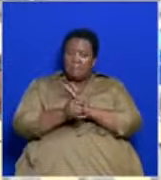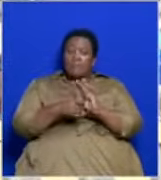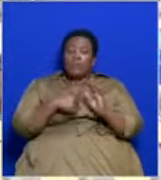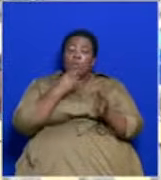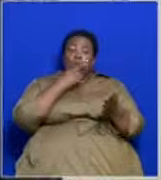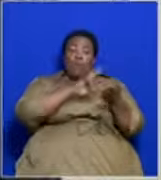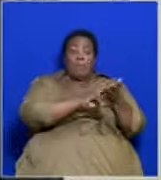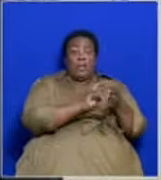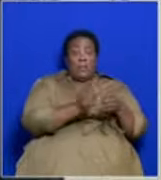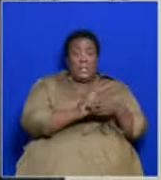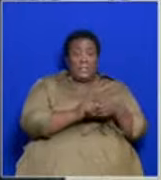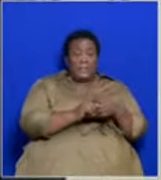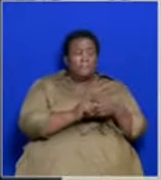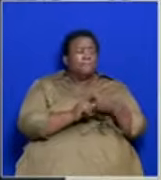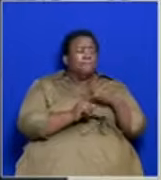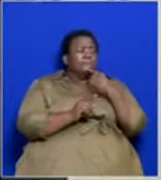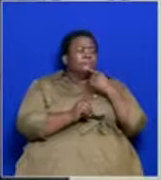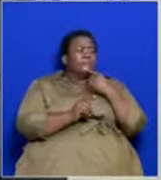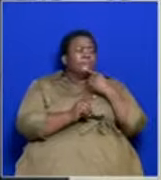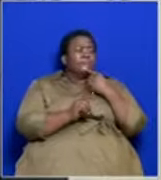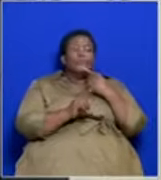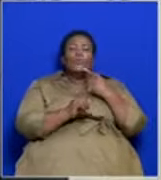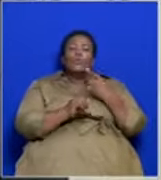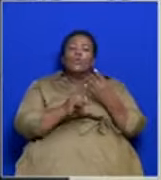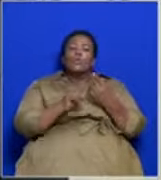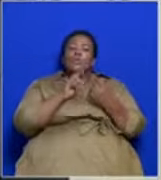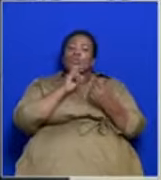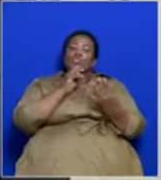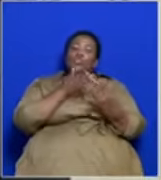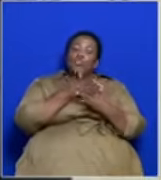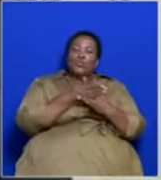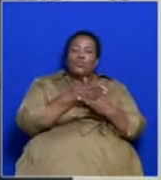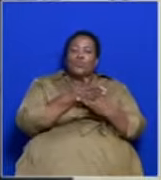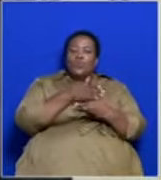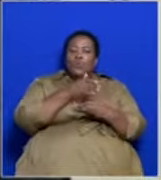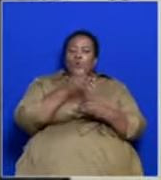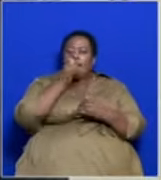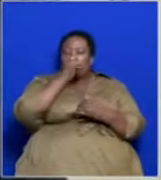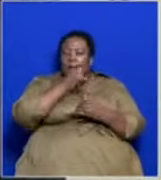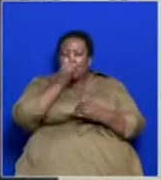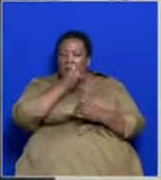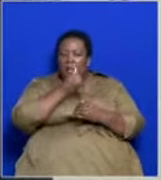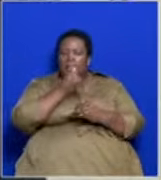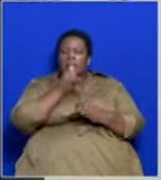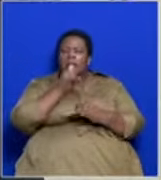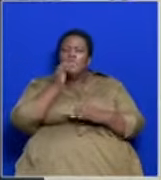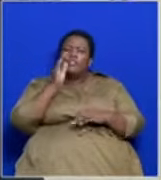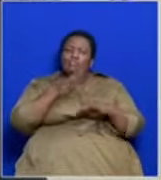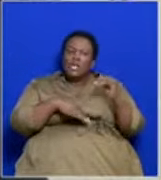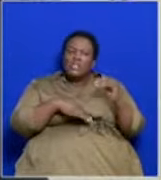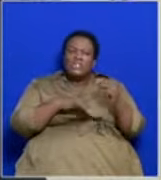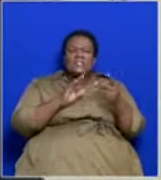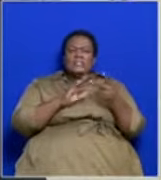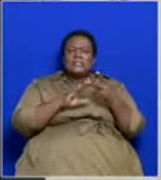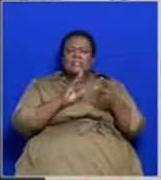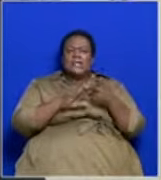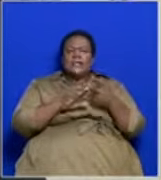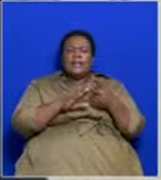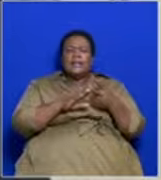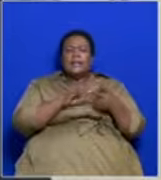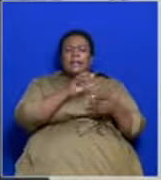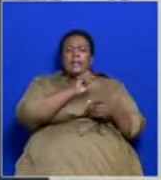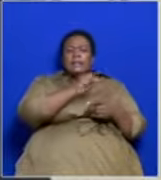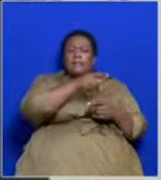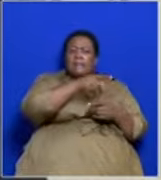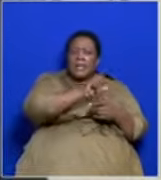through criminal charges, plus regulation of the SAPS, plus standing orders. One offense